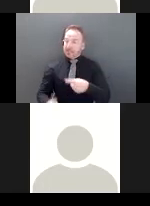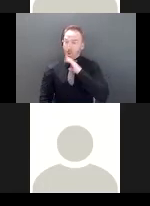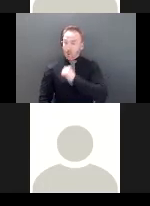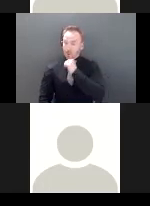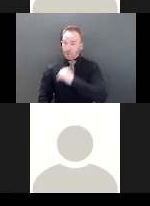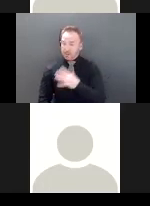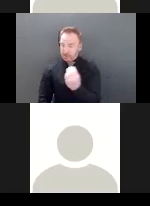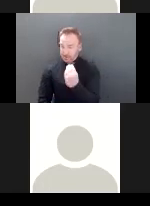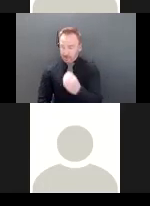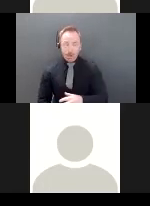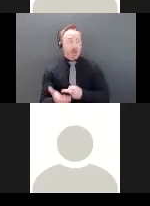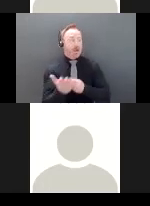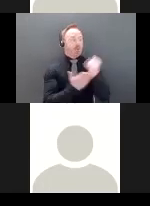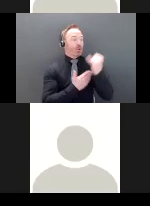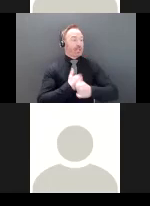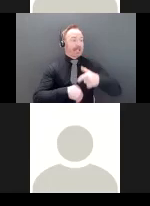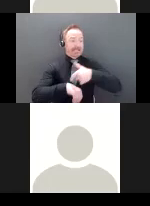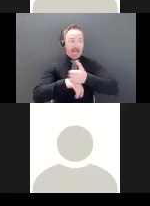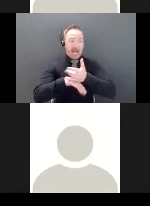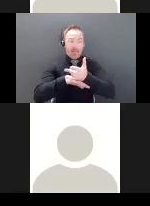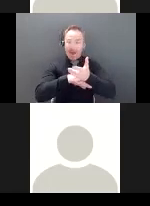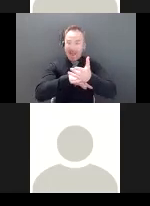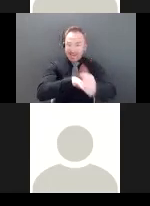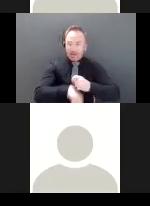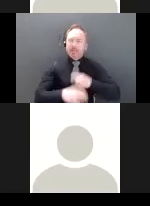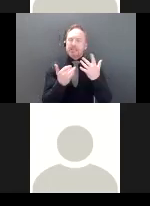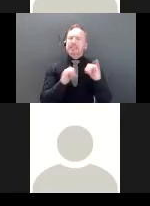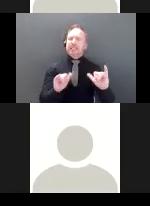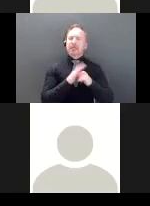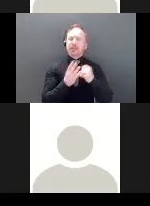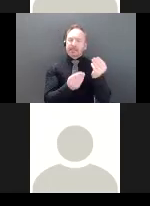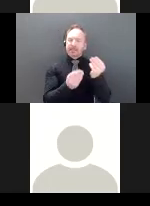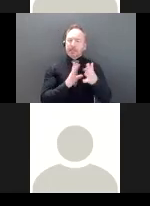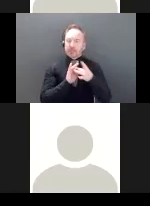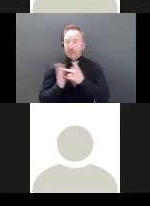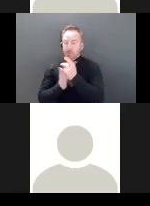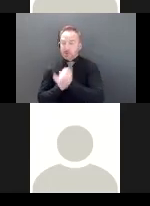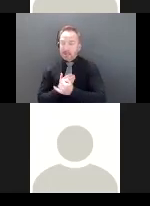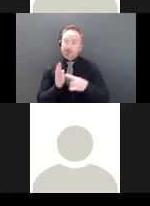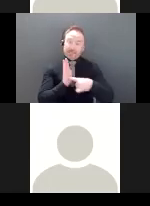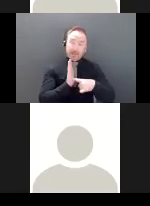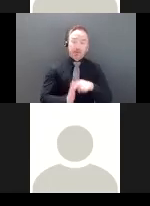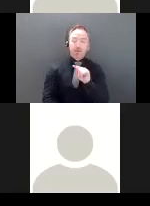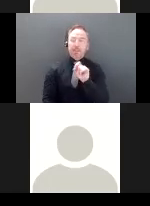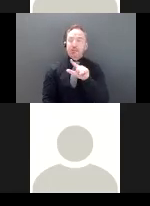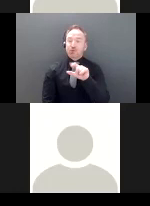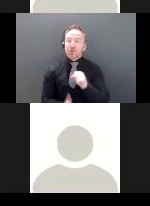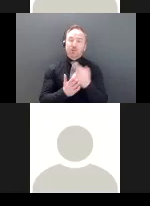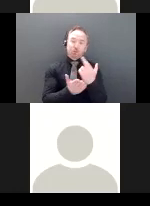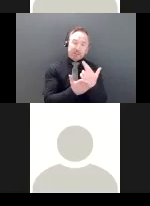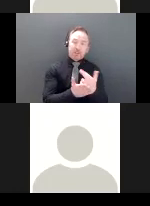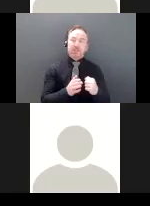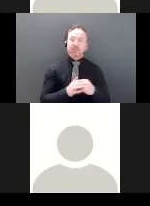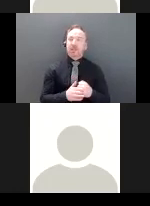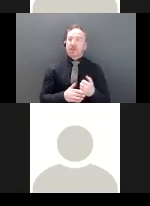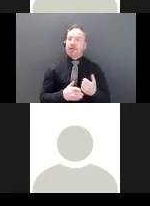ended, but we still have all of the information related to the project. For example, the tools and resources. We'll look at those a few